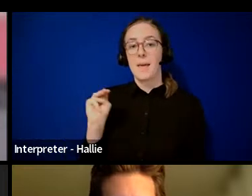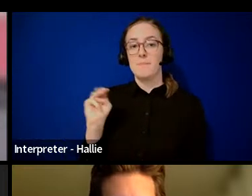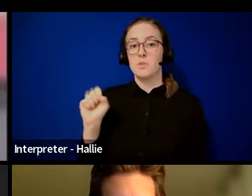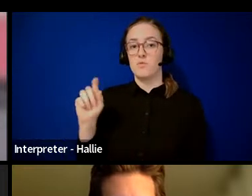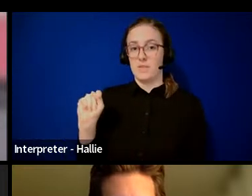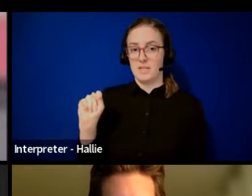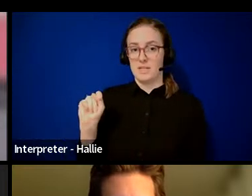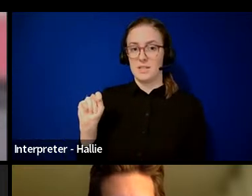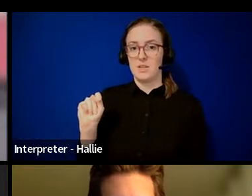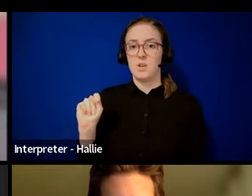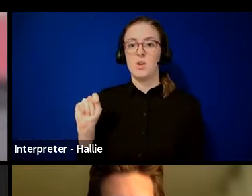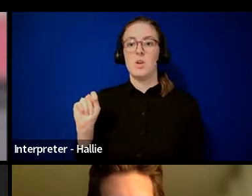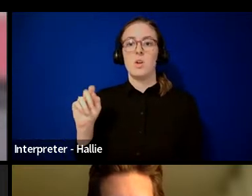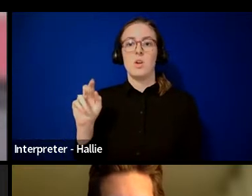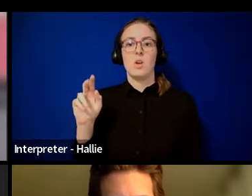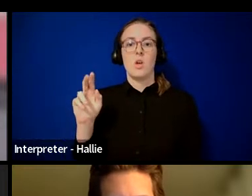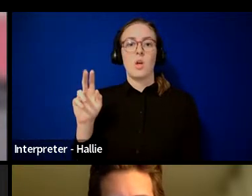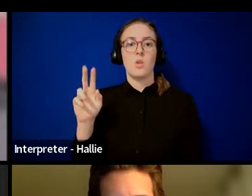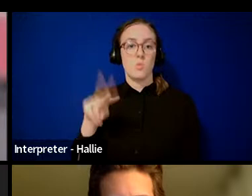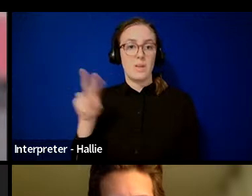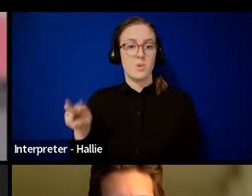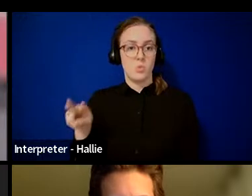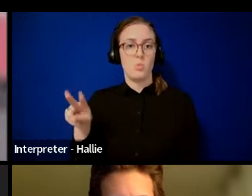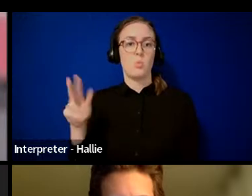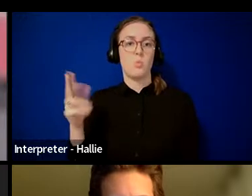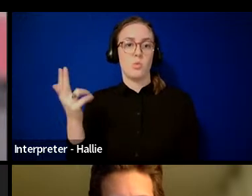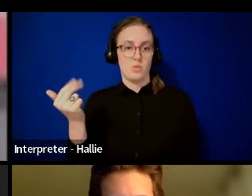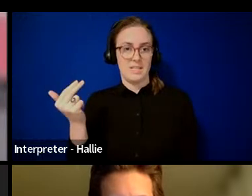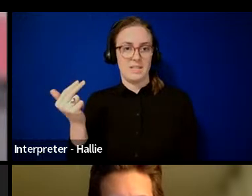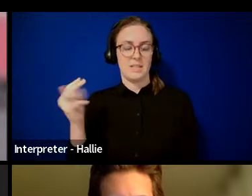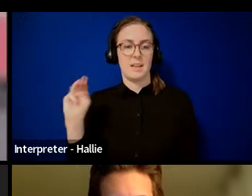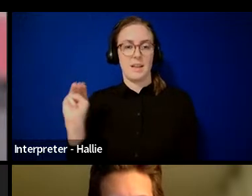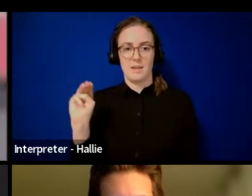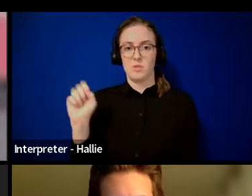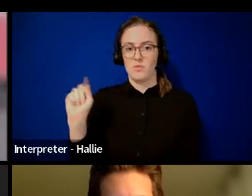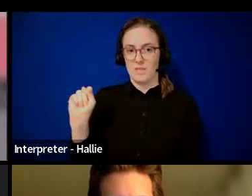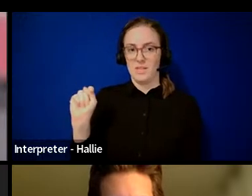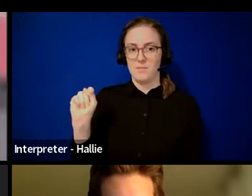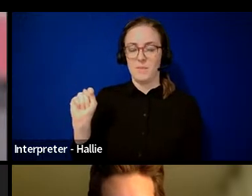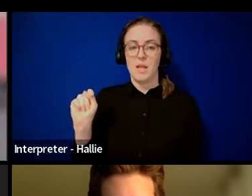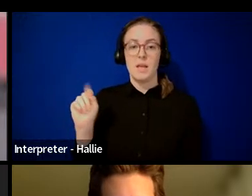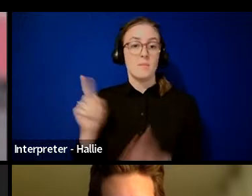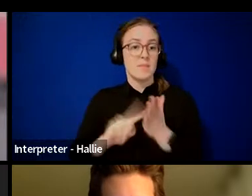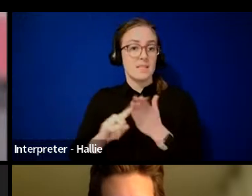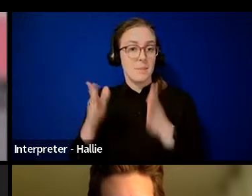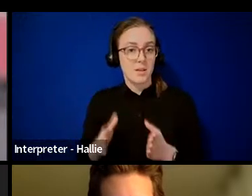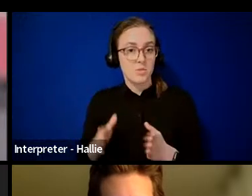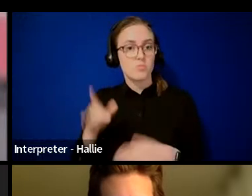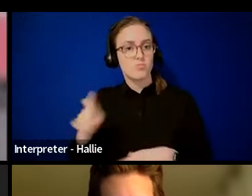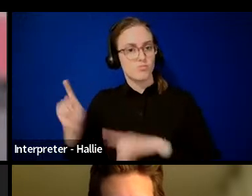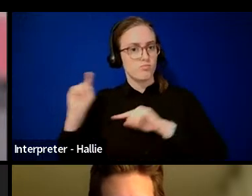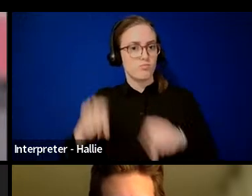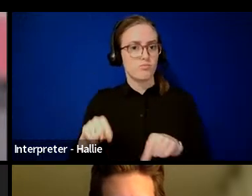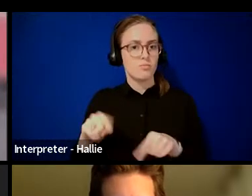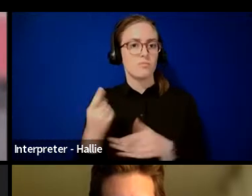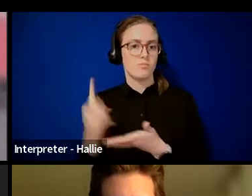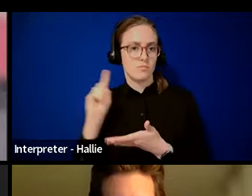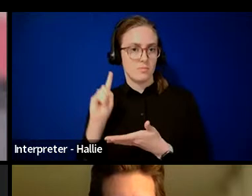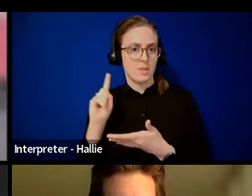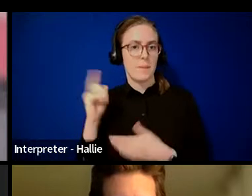Street, 2213 M Street. The inspector was supposed to come out on